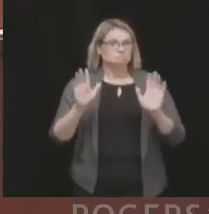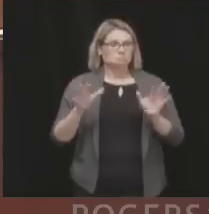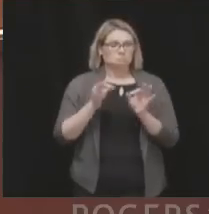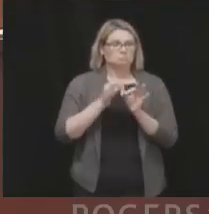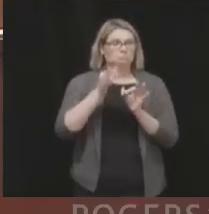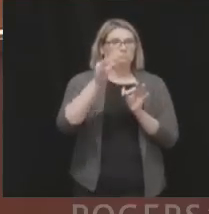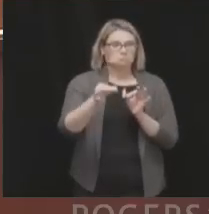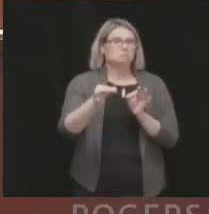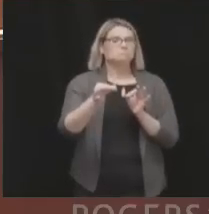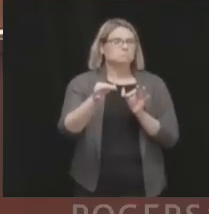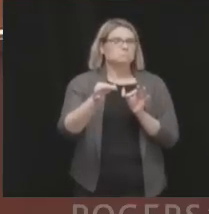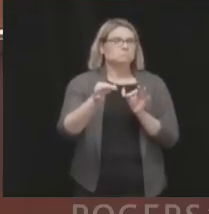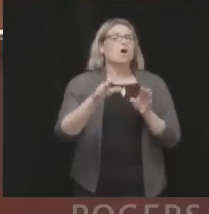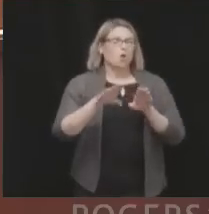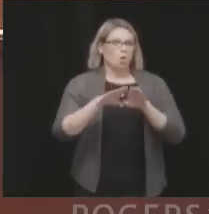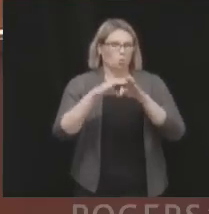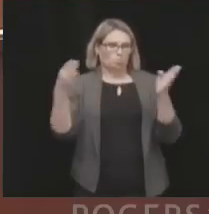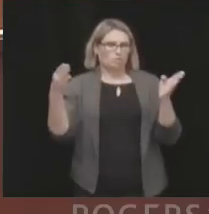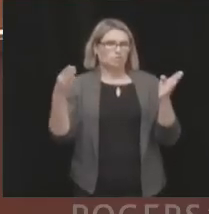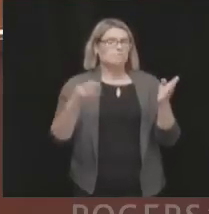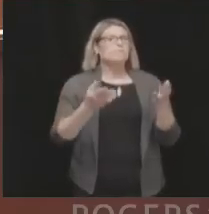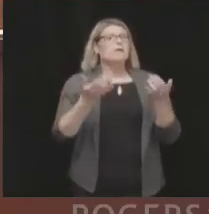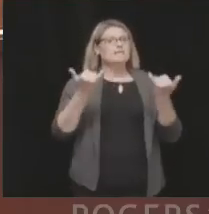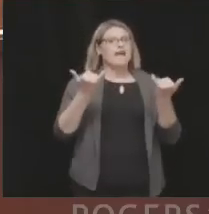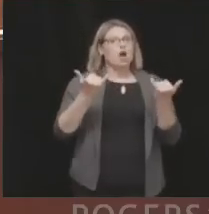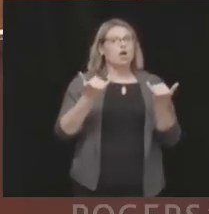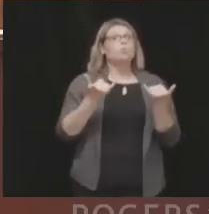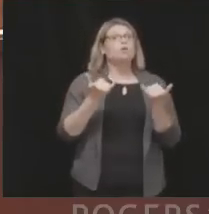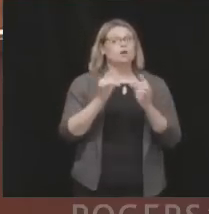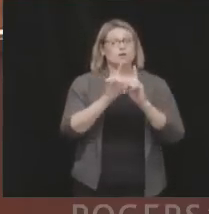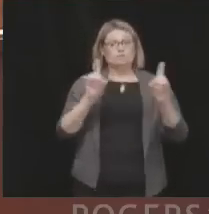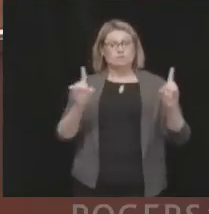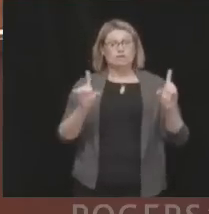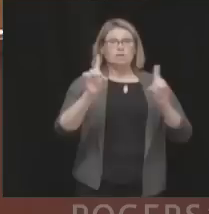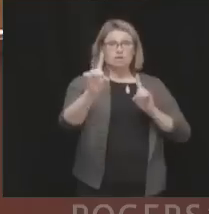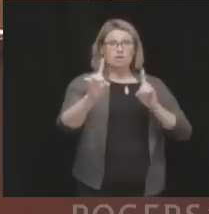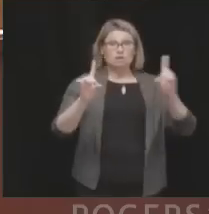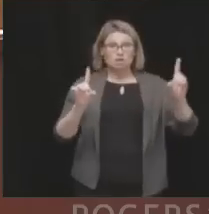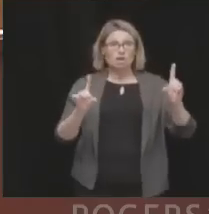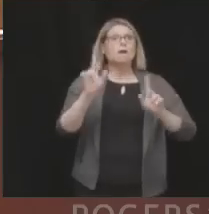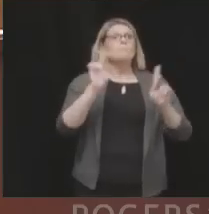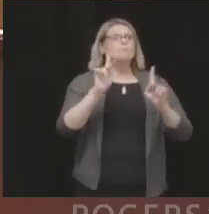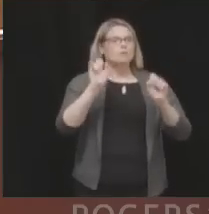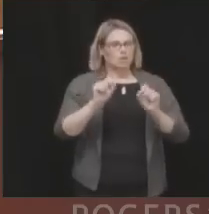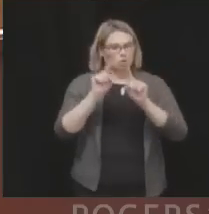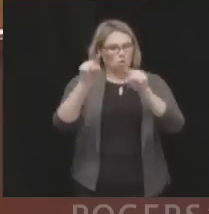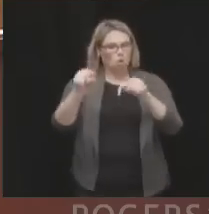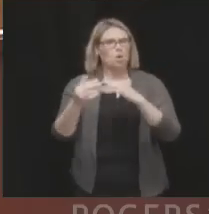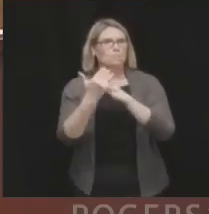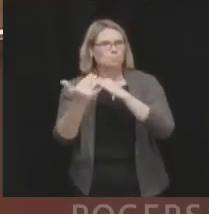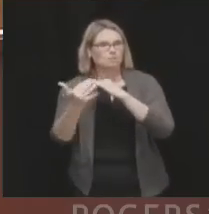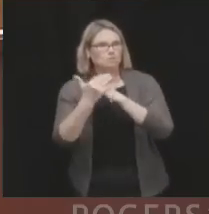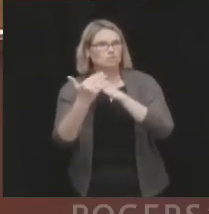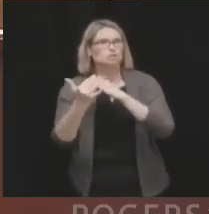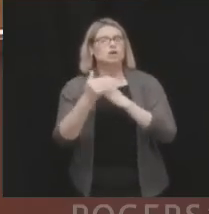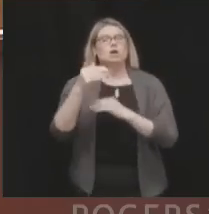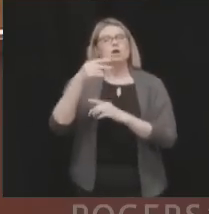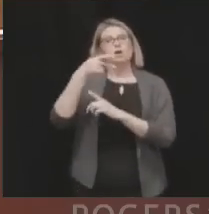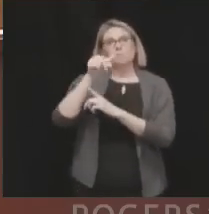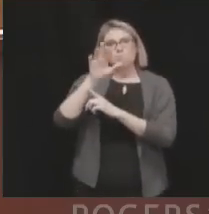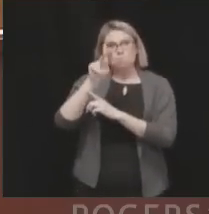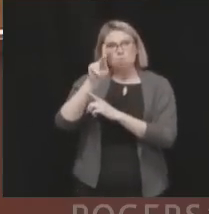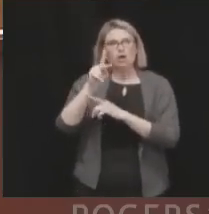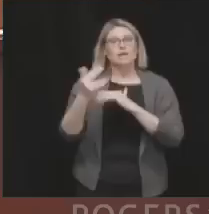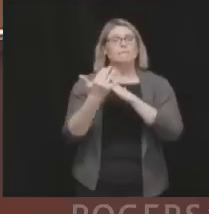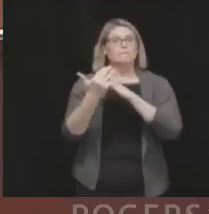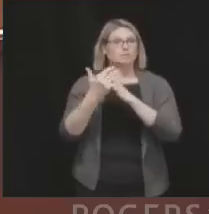go for a ride on their own trails. The concern is only about gatherings, and that's why at this time